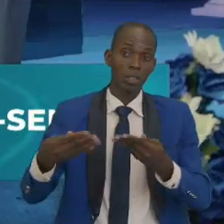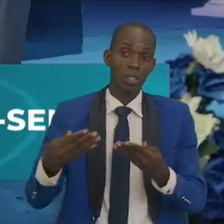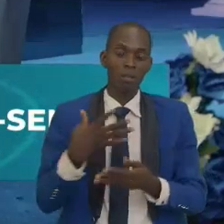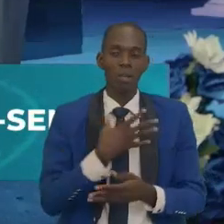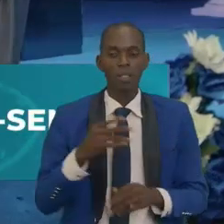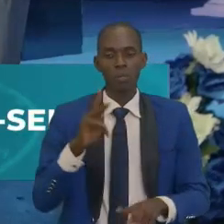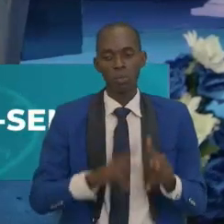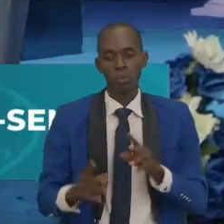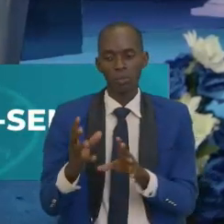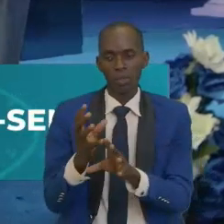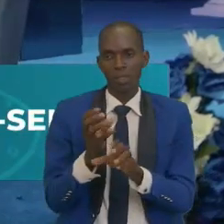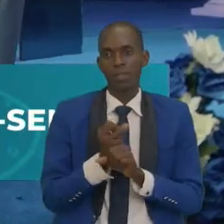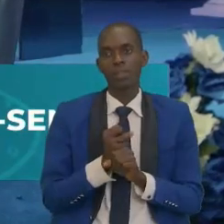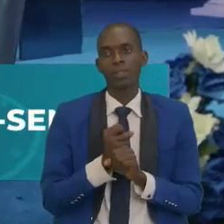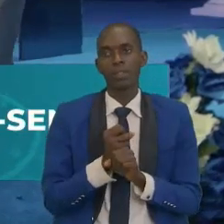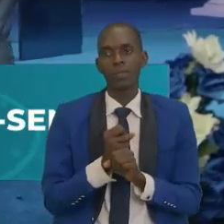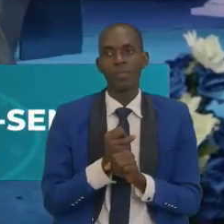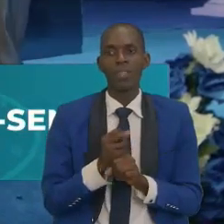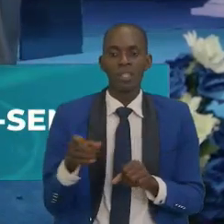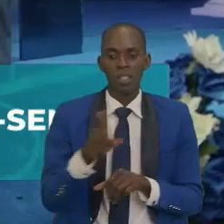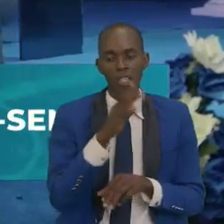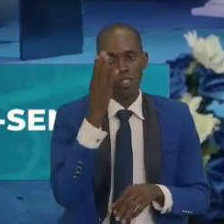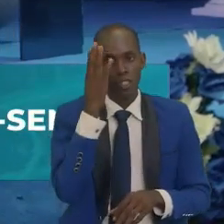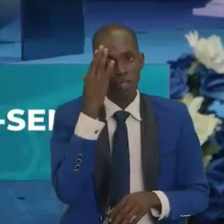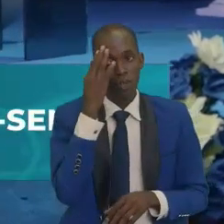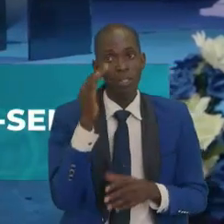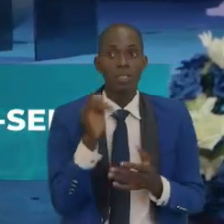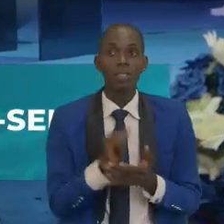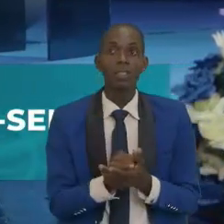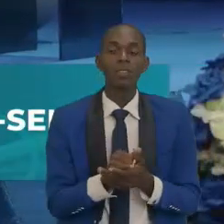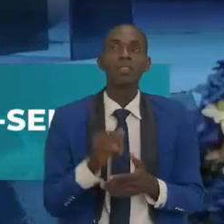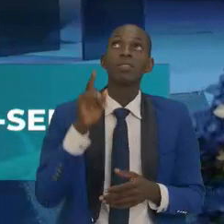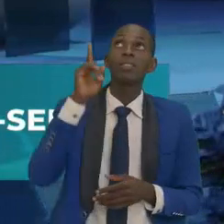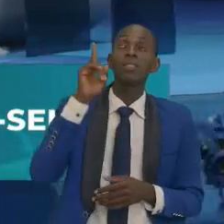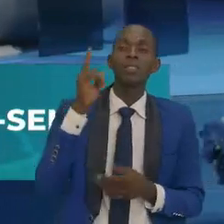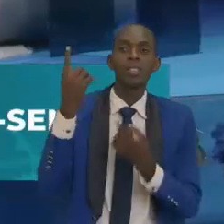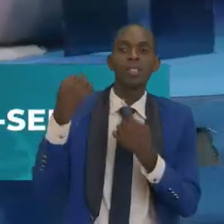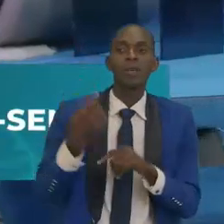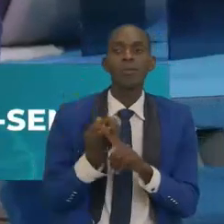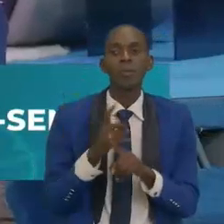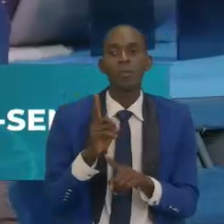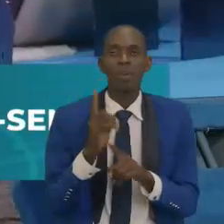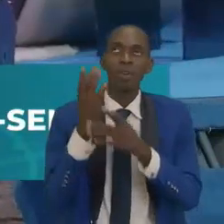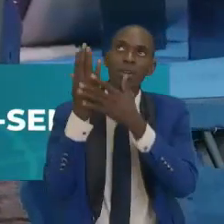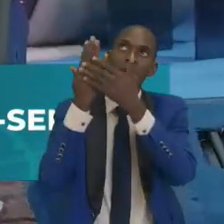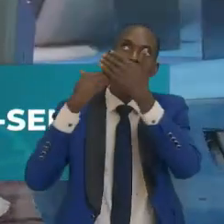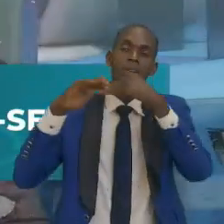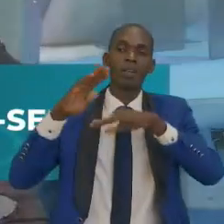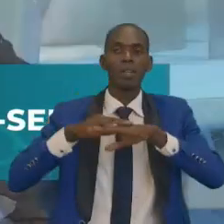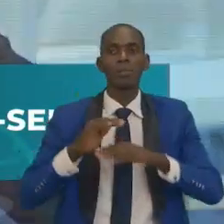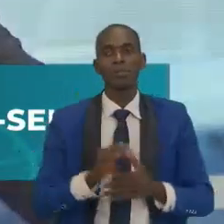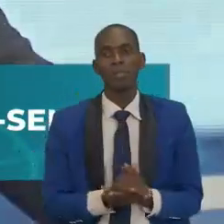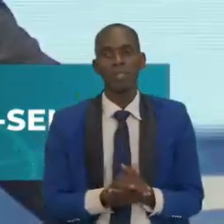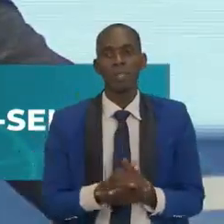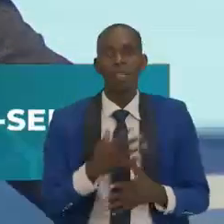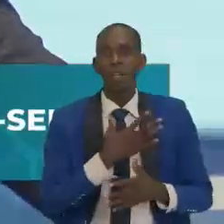They received. They knew that he came from heaven, and